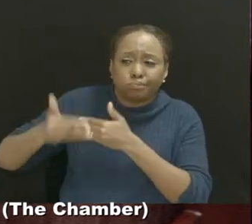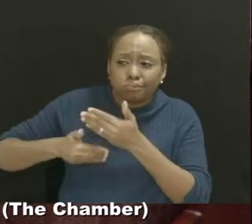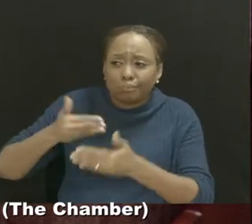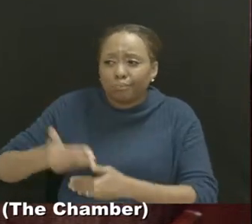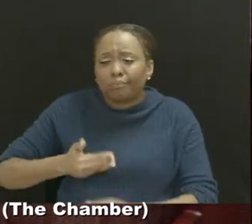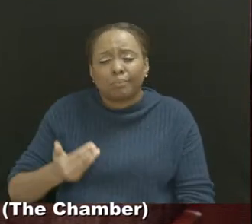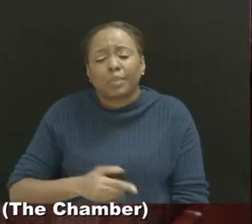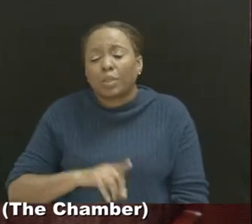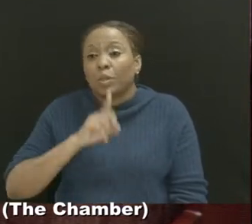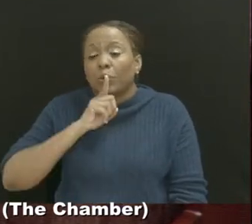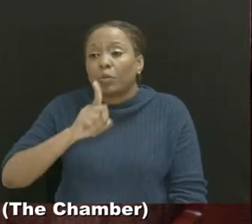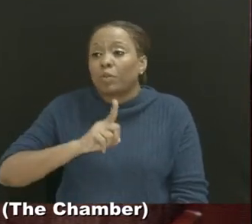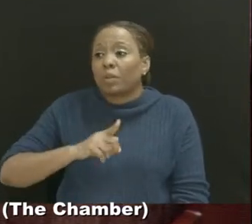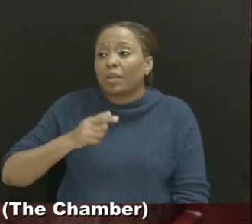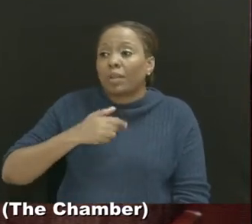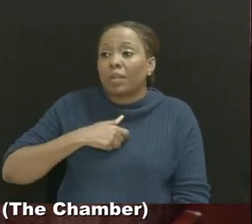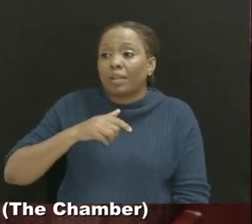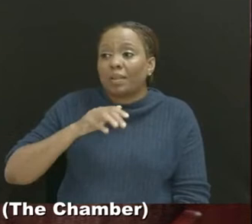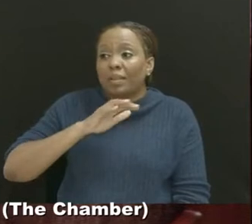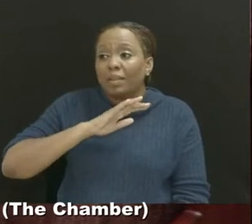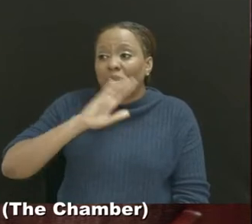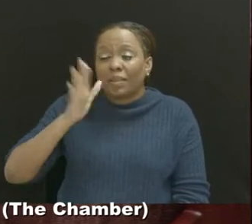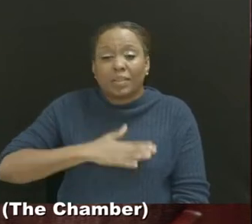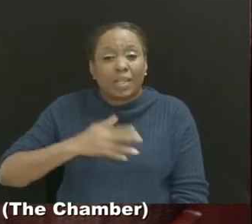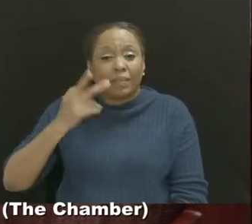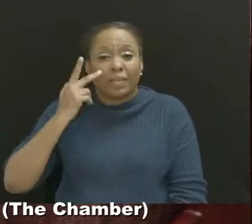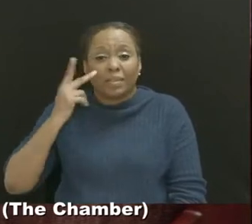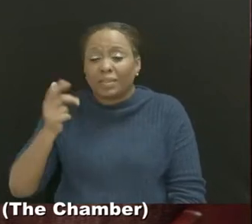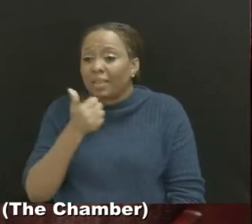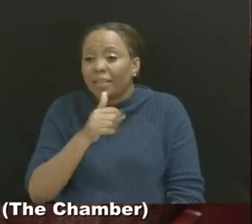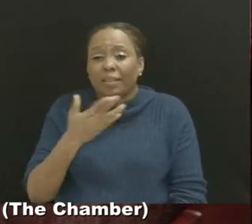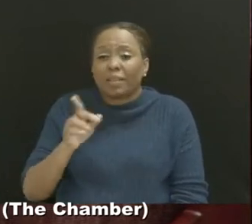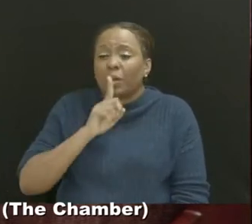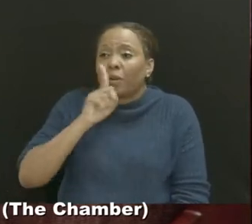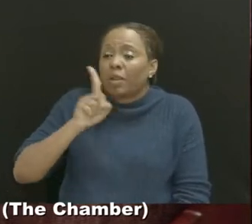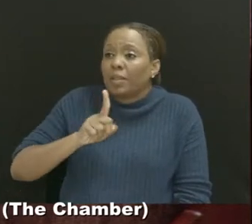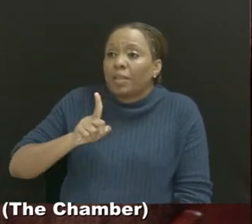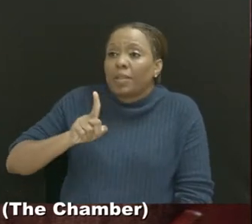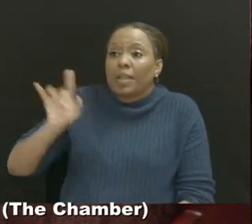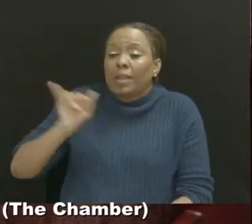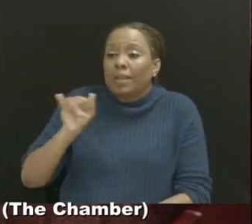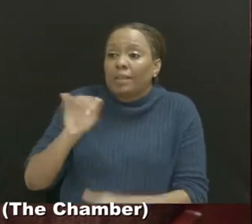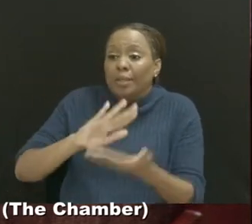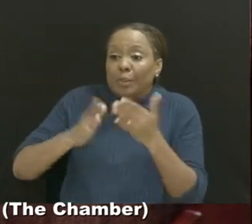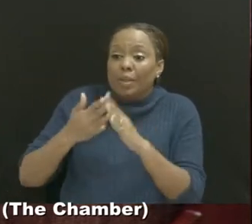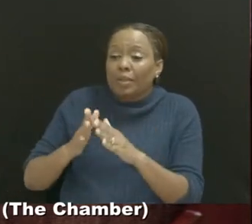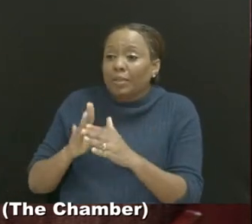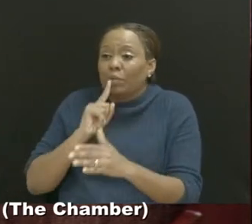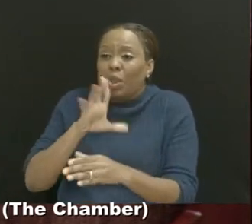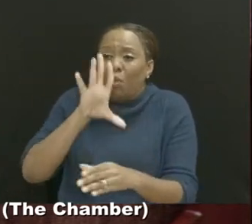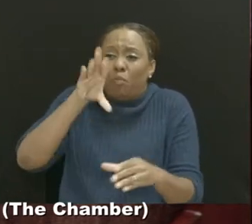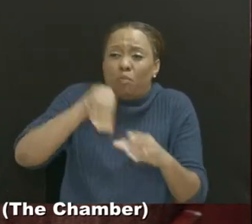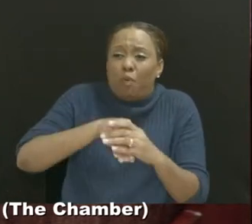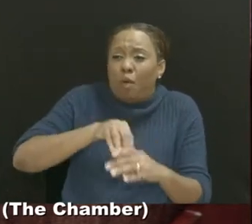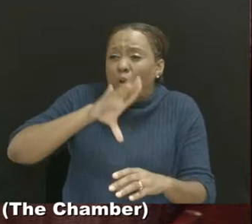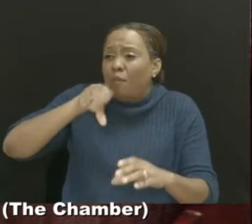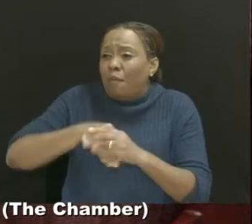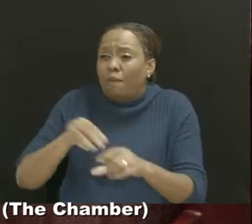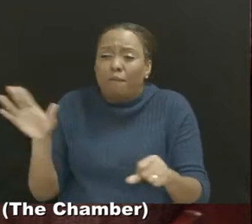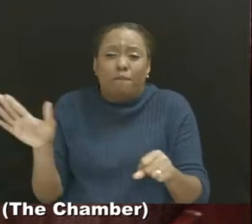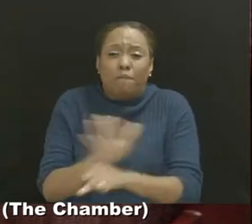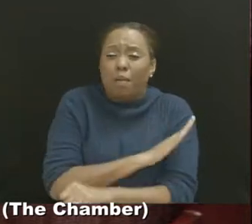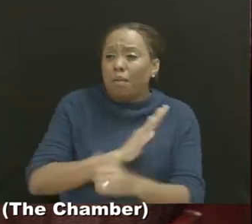not seen perhaps in almost 50 years in my life when it came to community participation and engagement